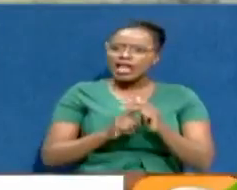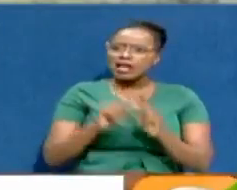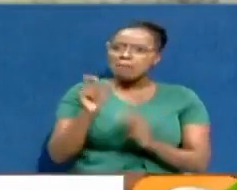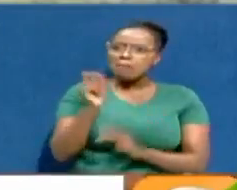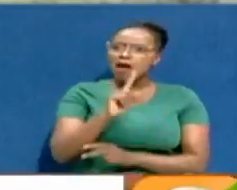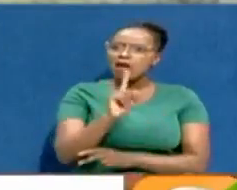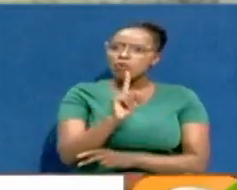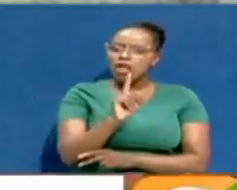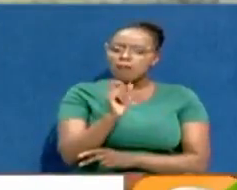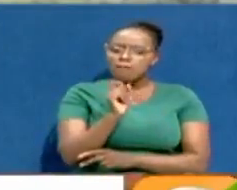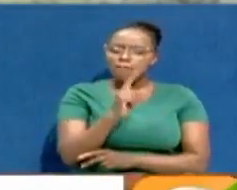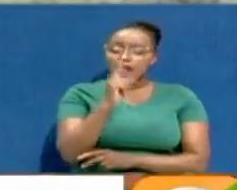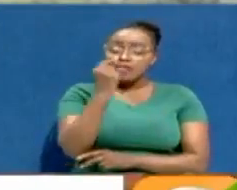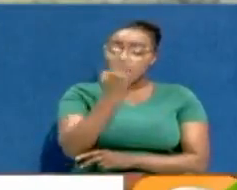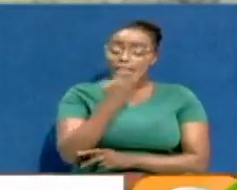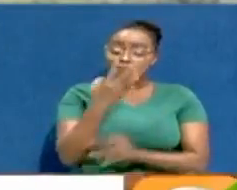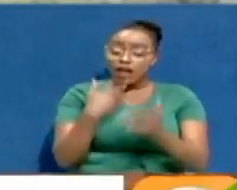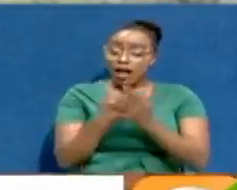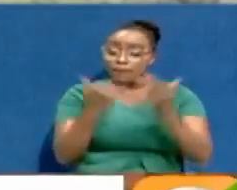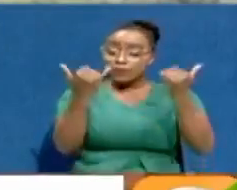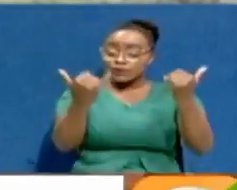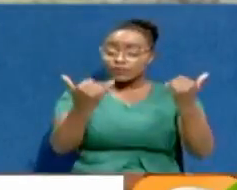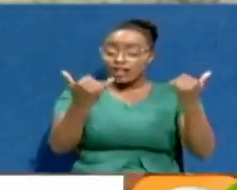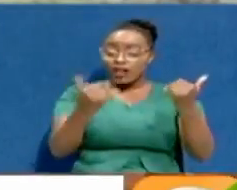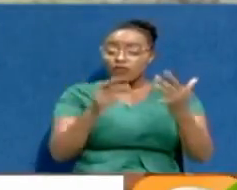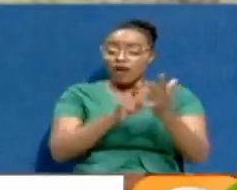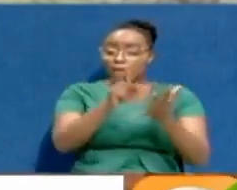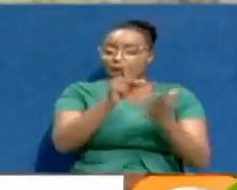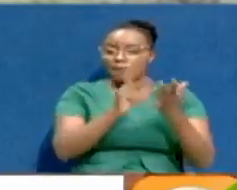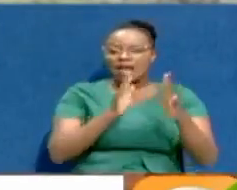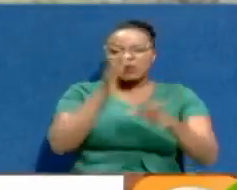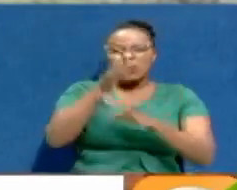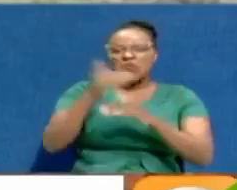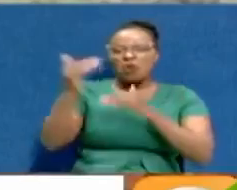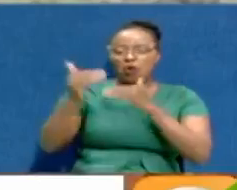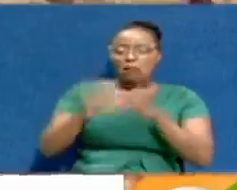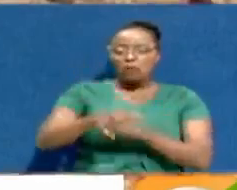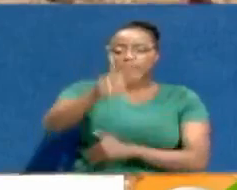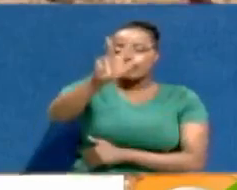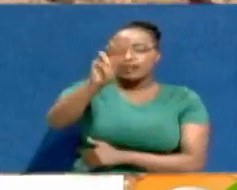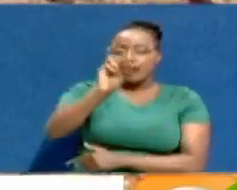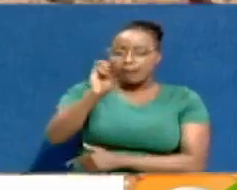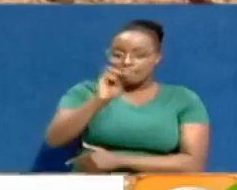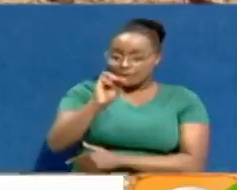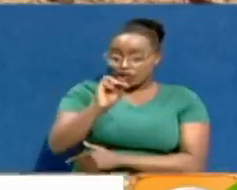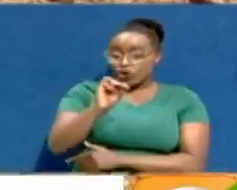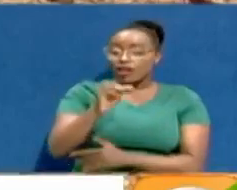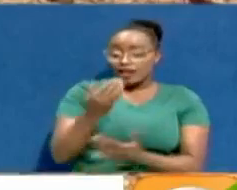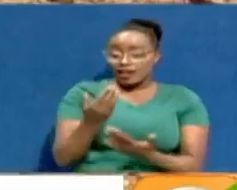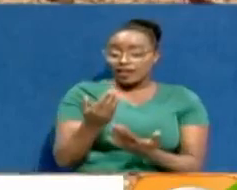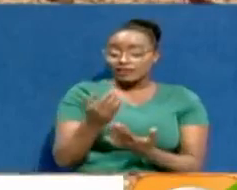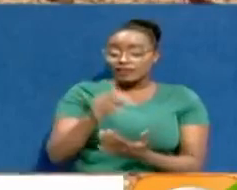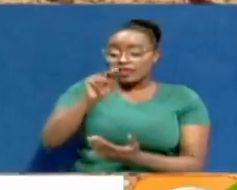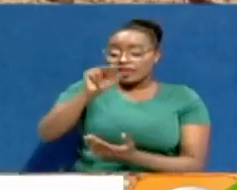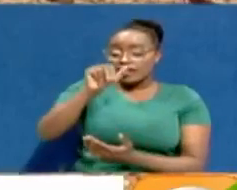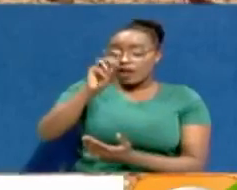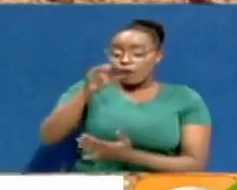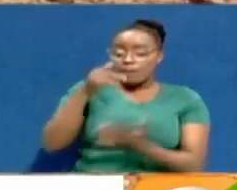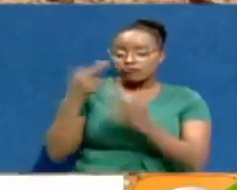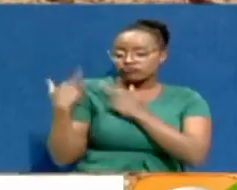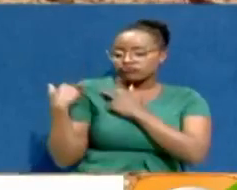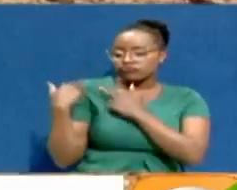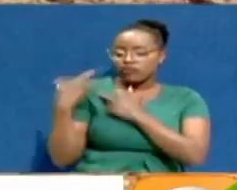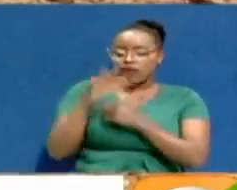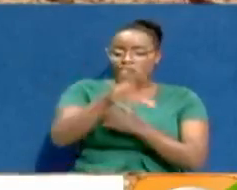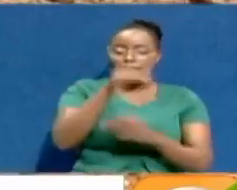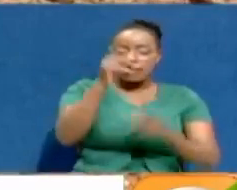mwezi wa April mpaka sasa, tumelipa zaidi ya karibu shilingi milioni tatu. Naomi's duties include